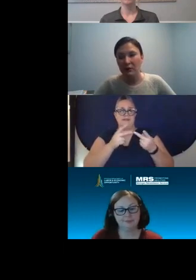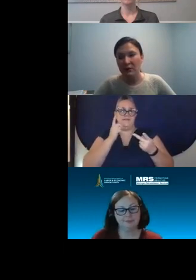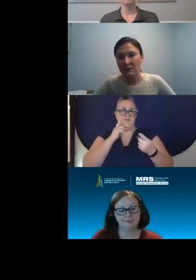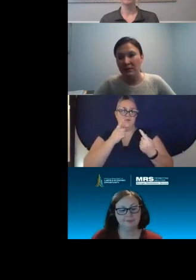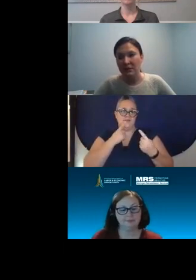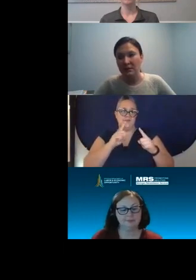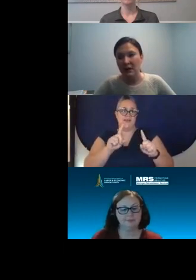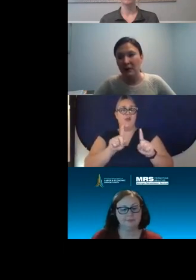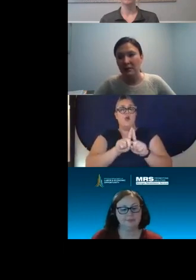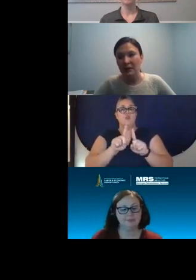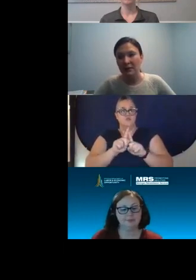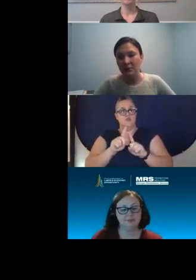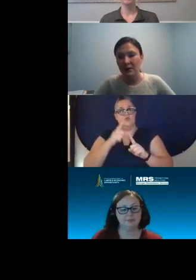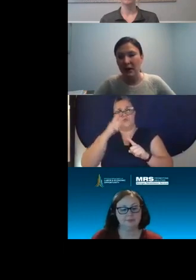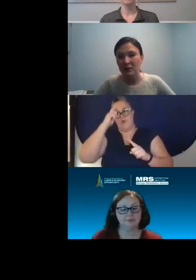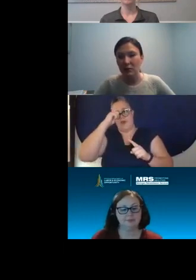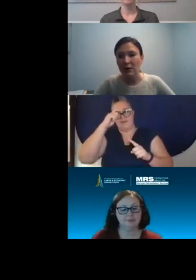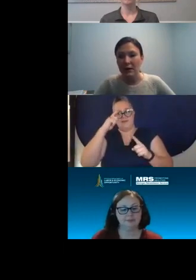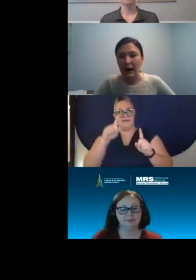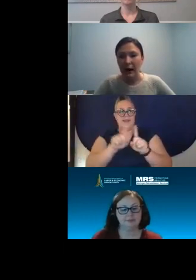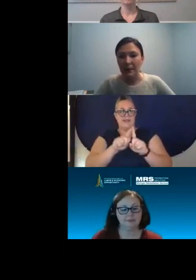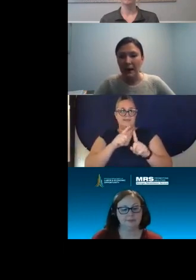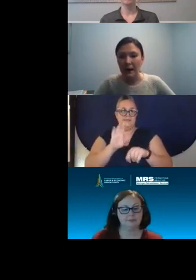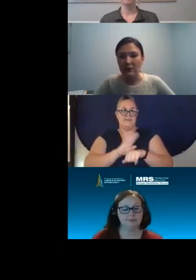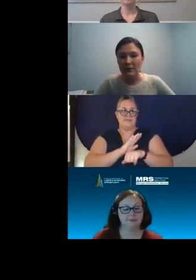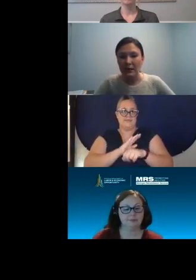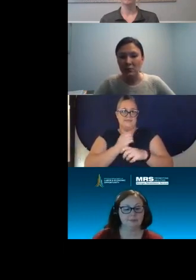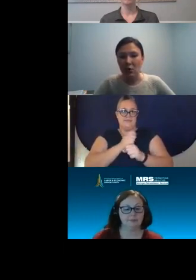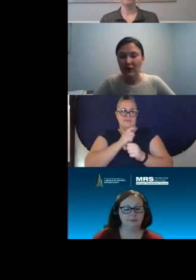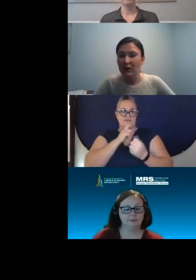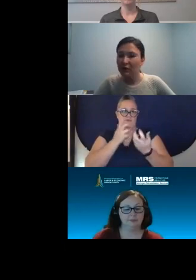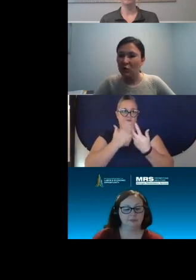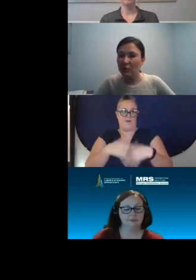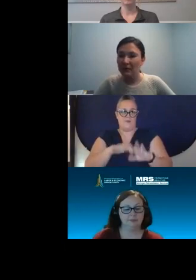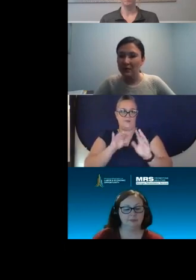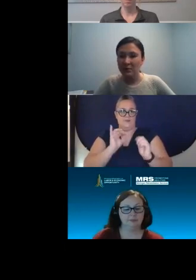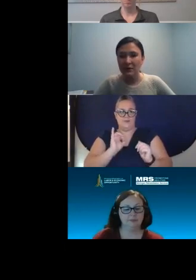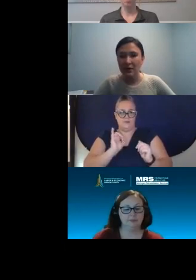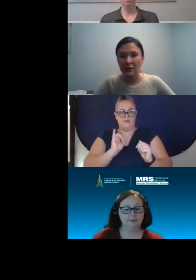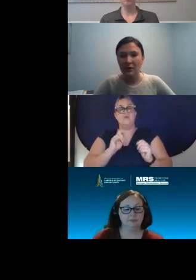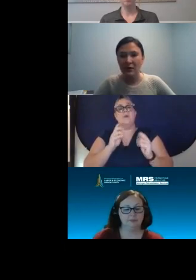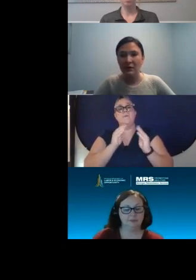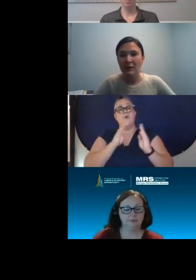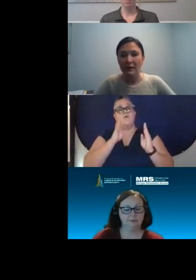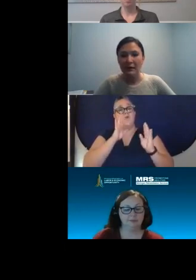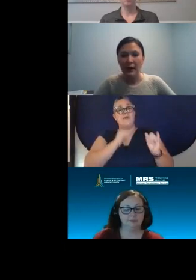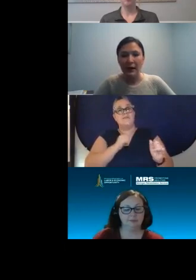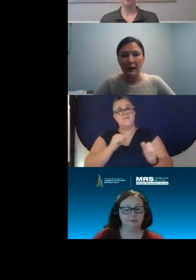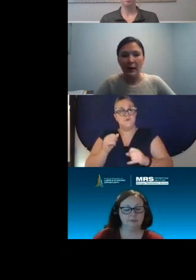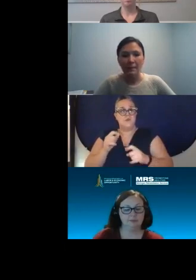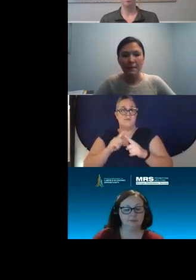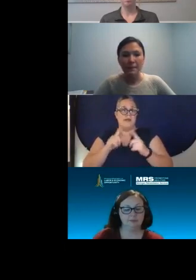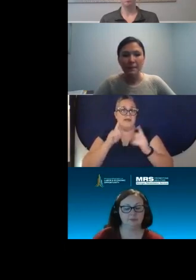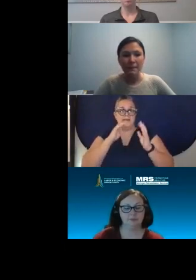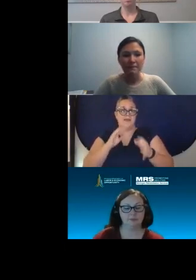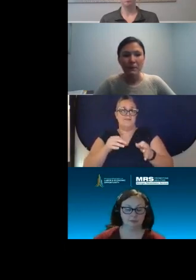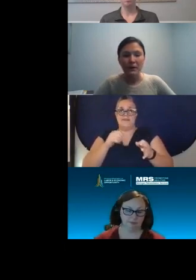we're being thoughtful as a business in doing that. So I would say it's more of an individual basis, but definitely not